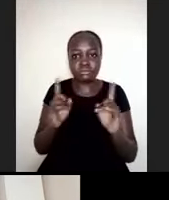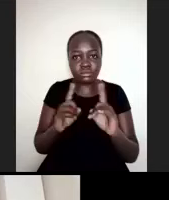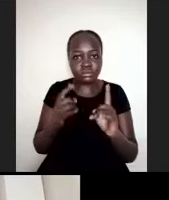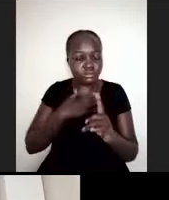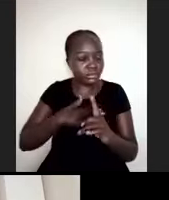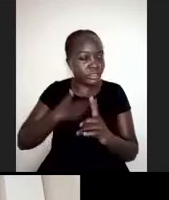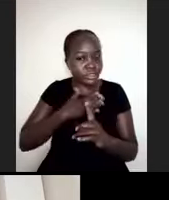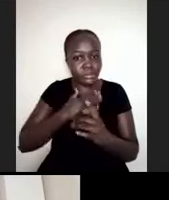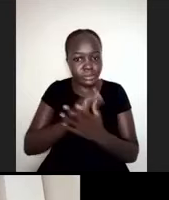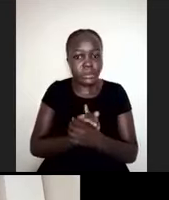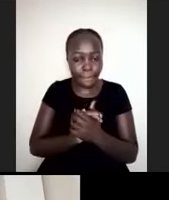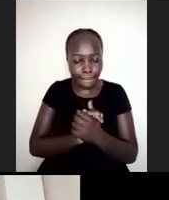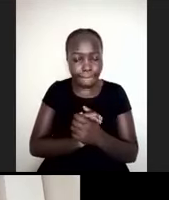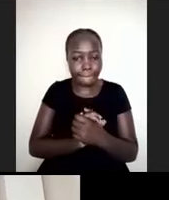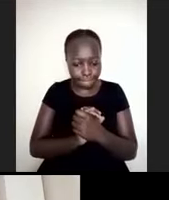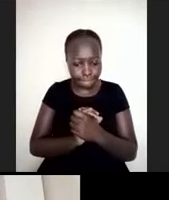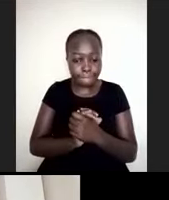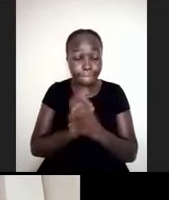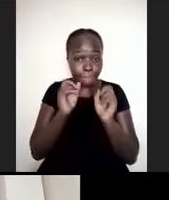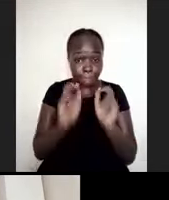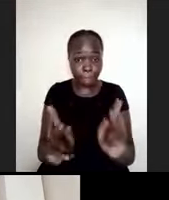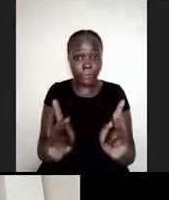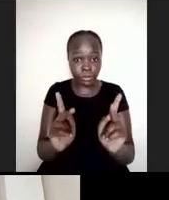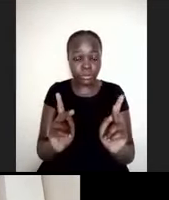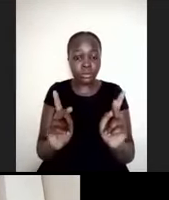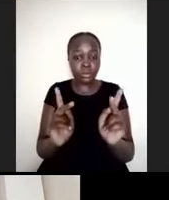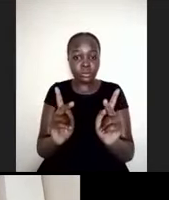with good thoughts. Okay?